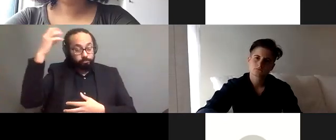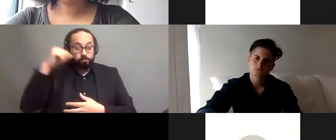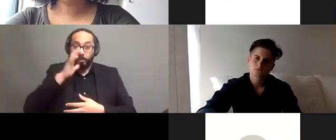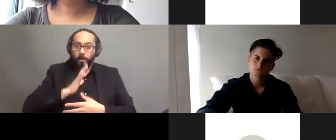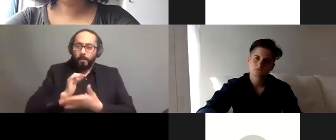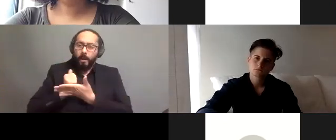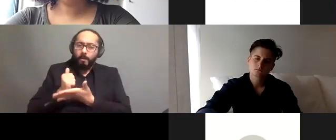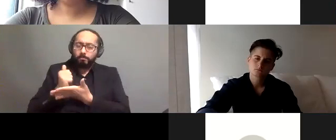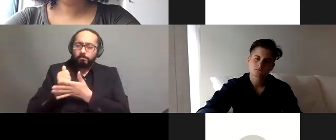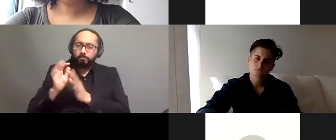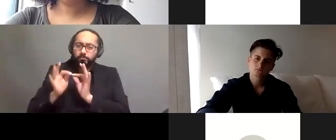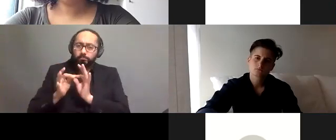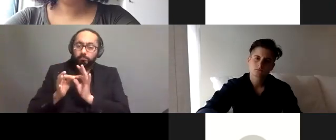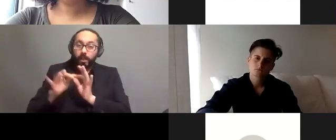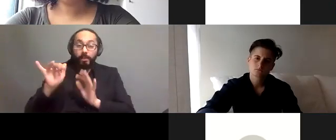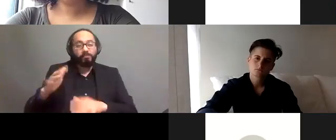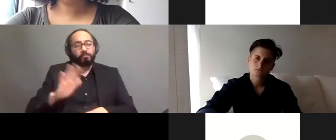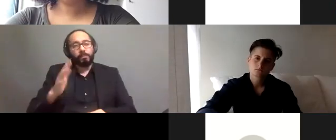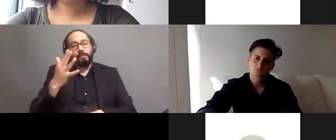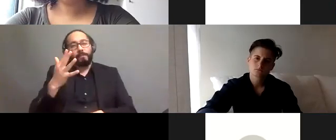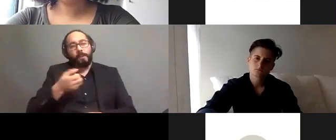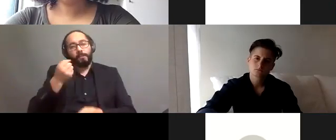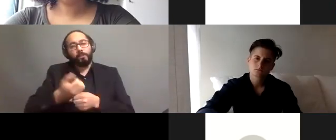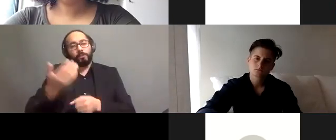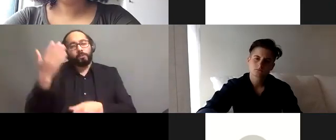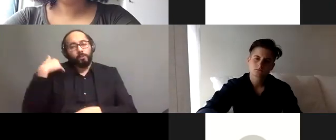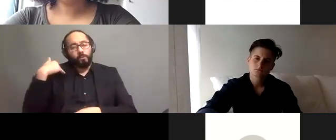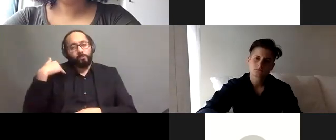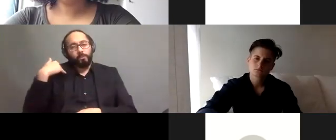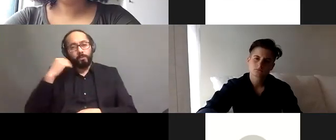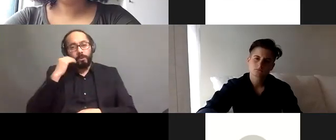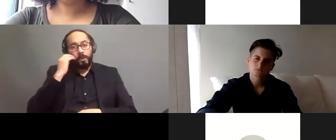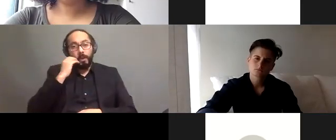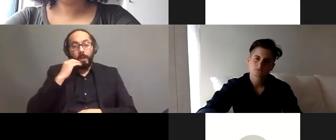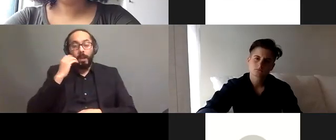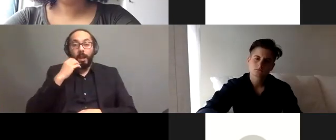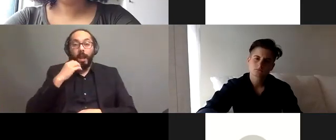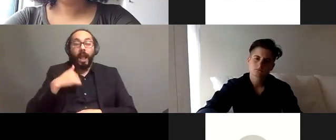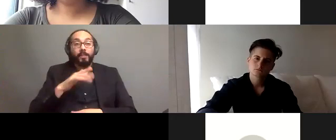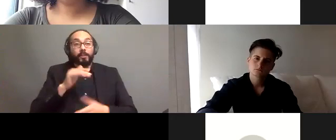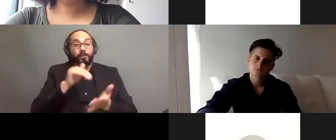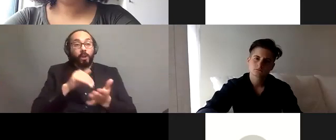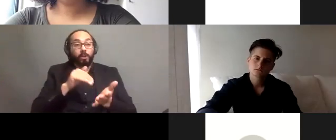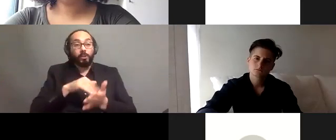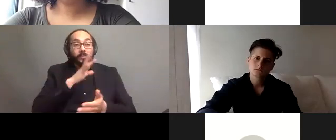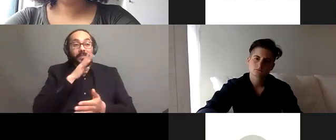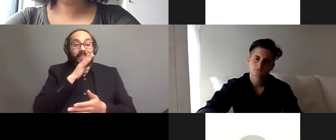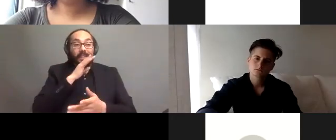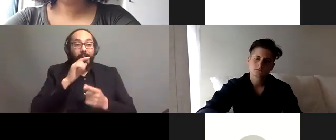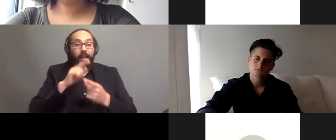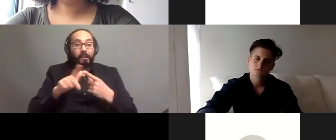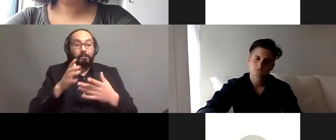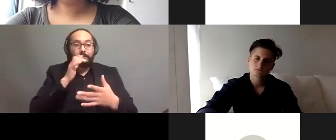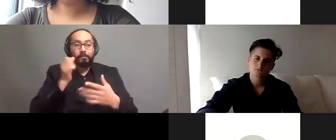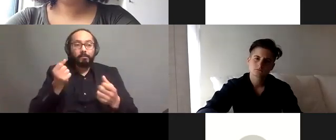was like 5 years ago, and I was not even understand what this doctor was telling her in terms